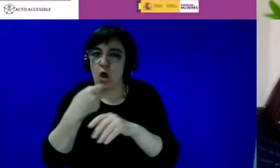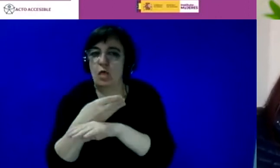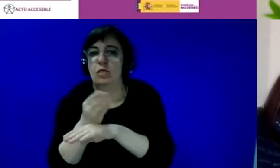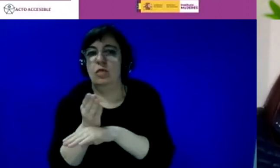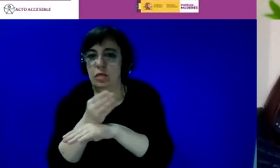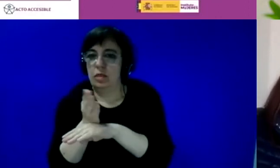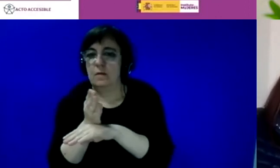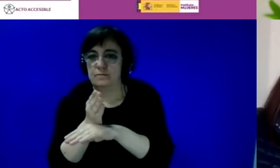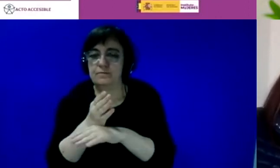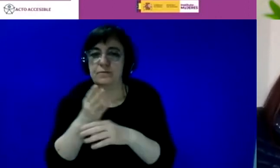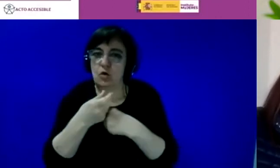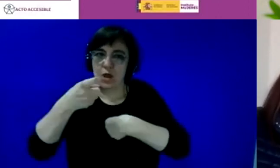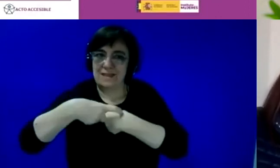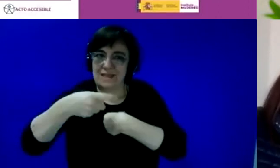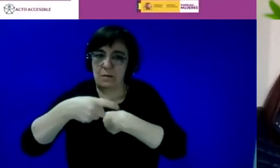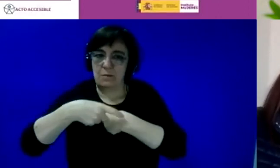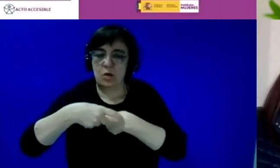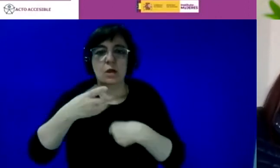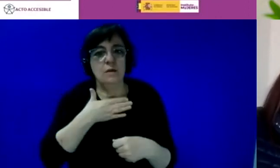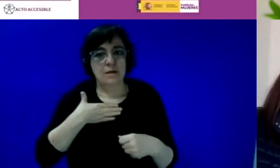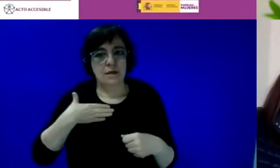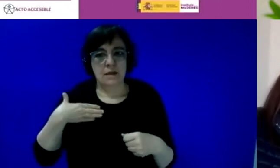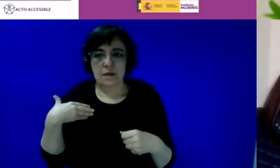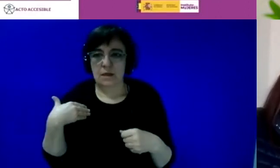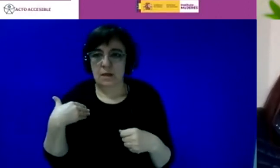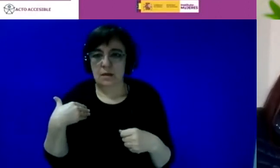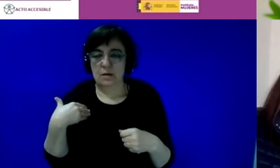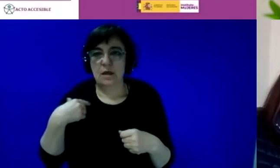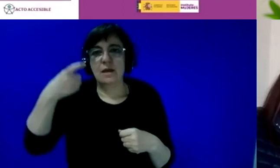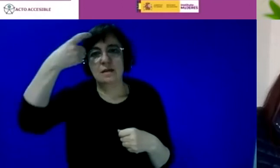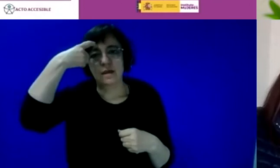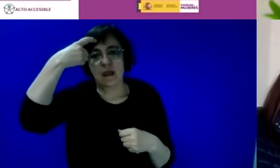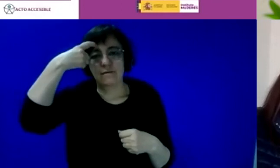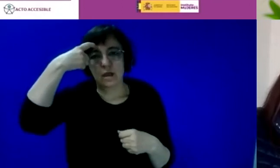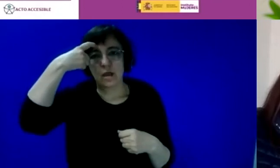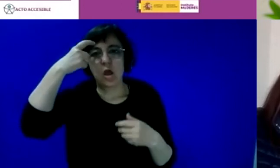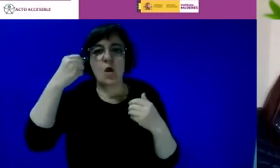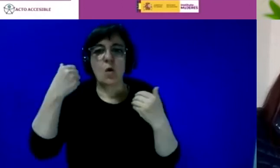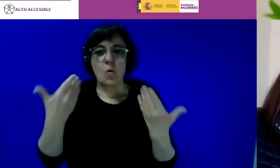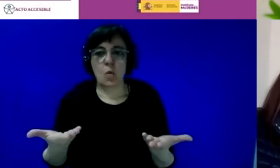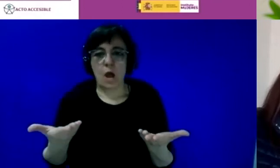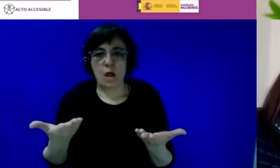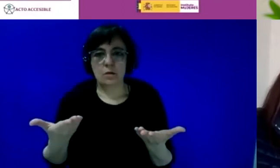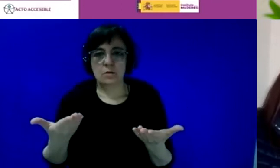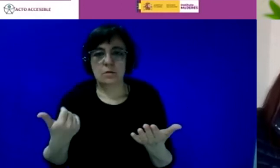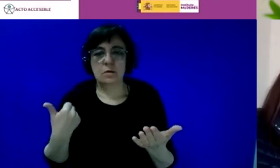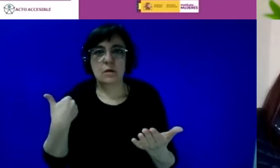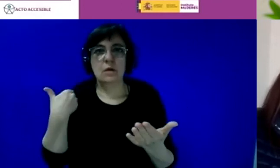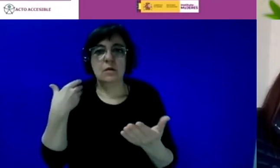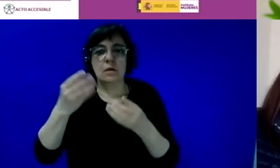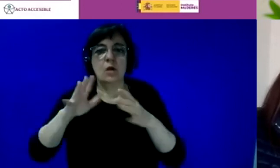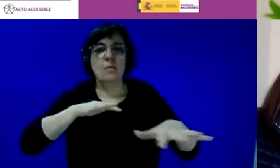the contribution, what is the contribution for the global movement of people with disabilities. And in this regard, I would like to pass the